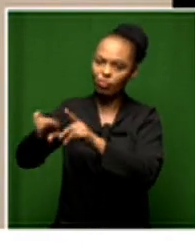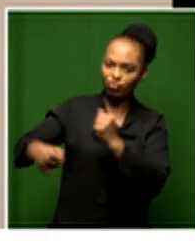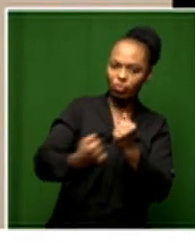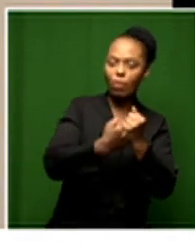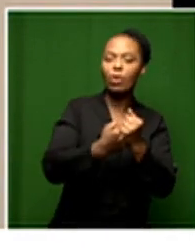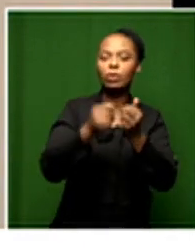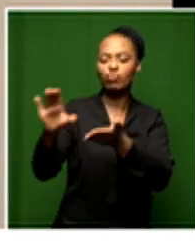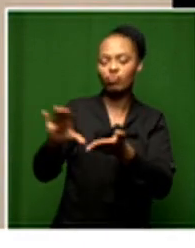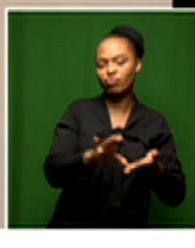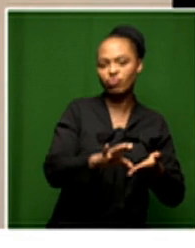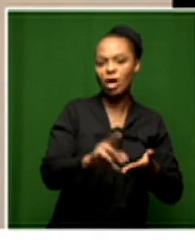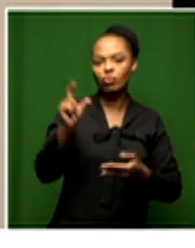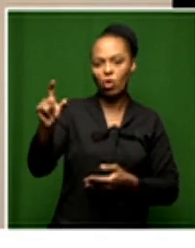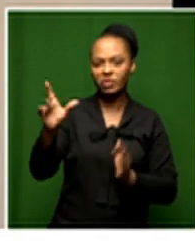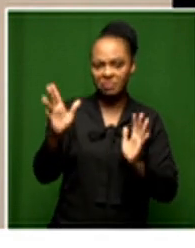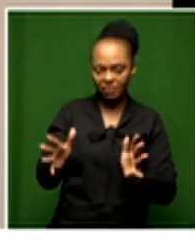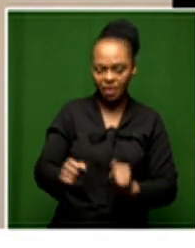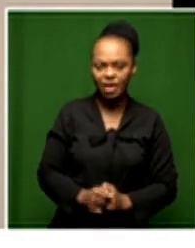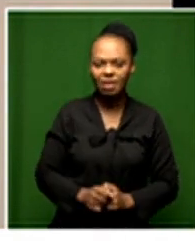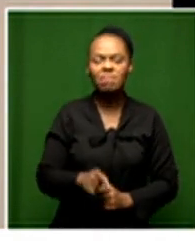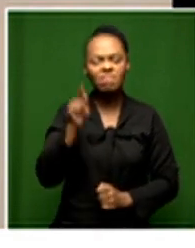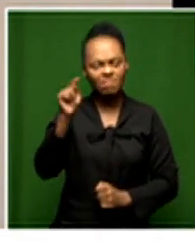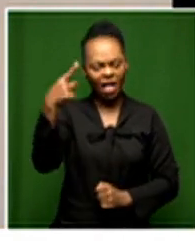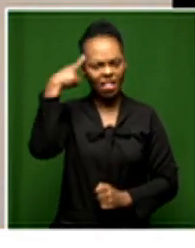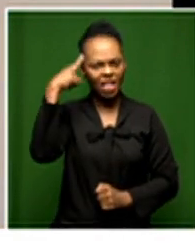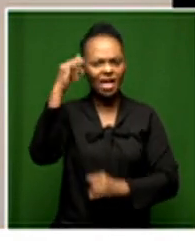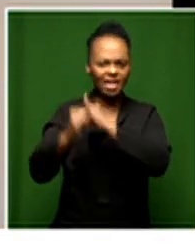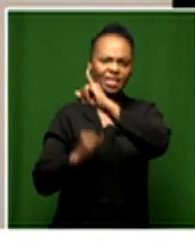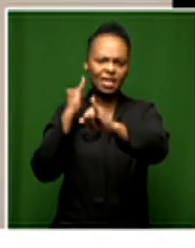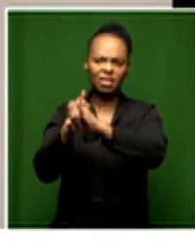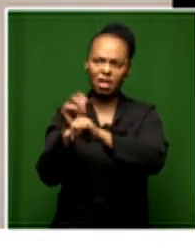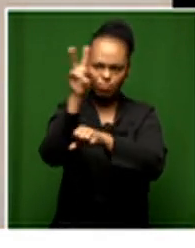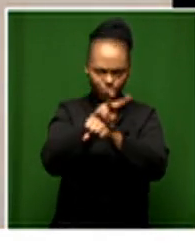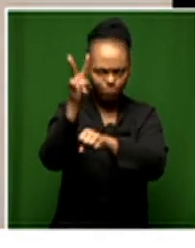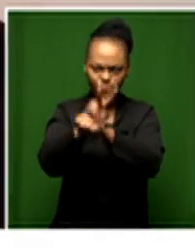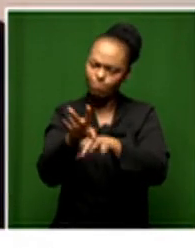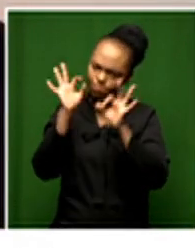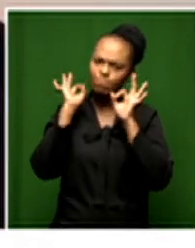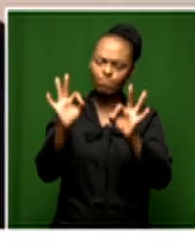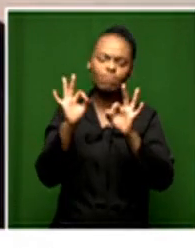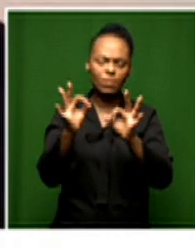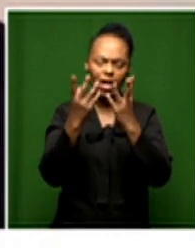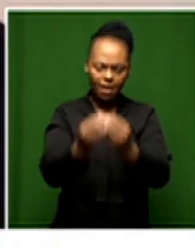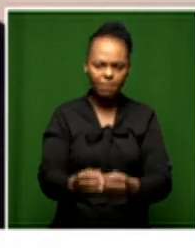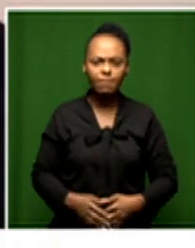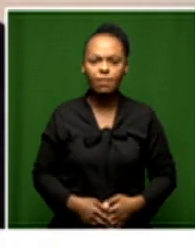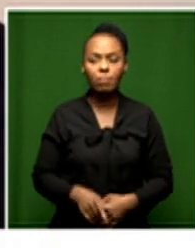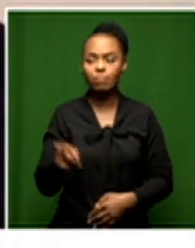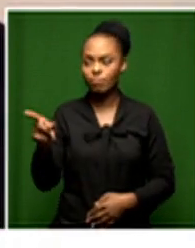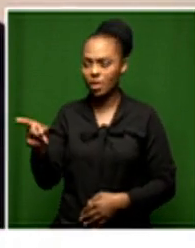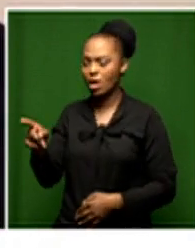funded doses. So it's really internationally monitored. So it would be the